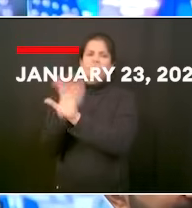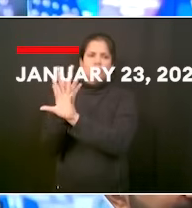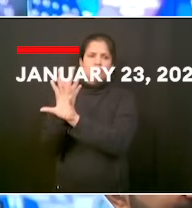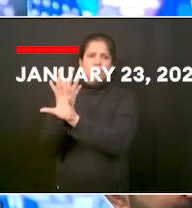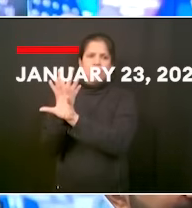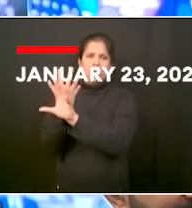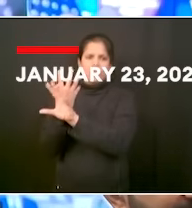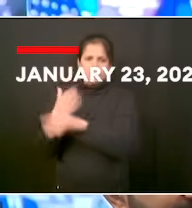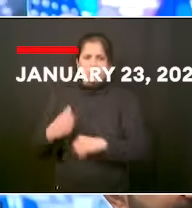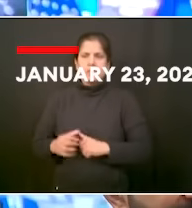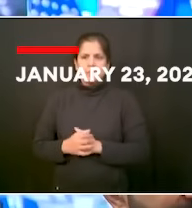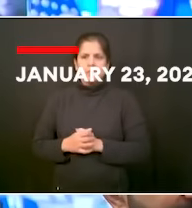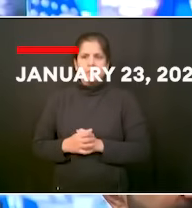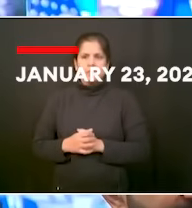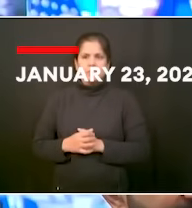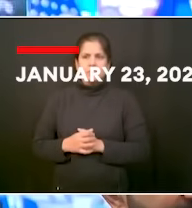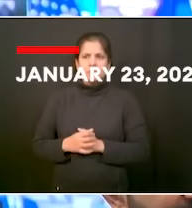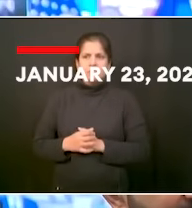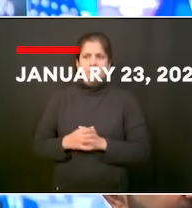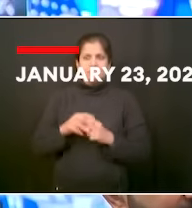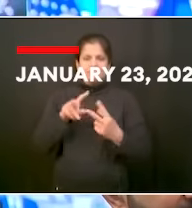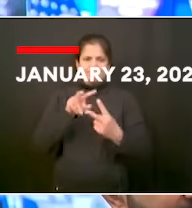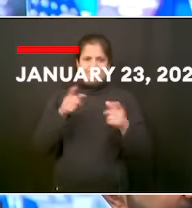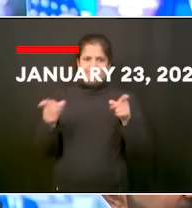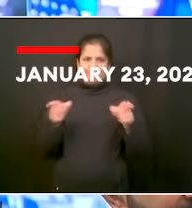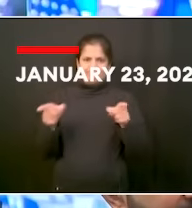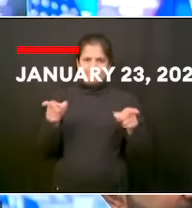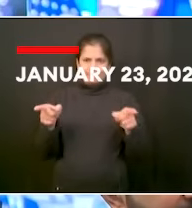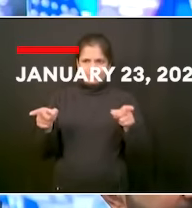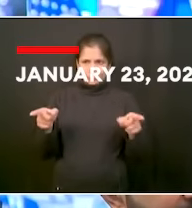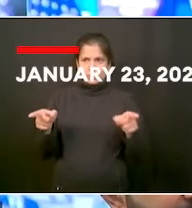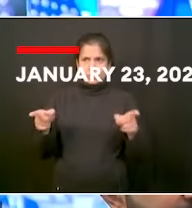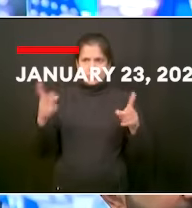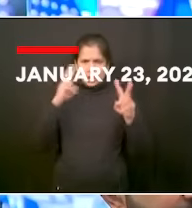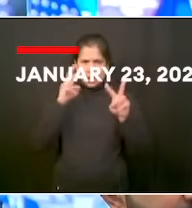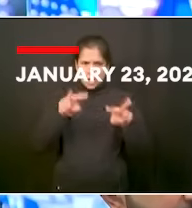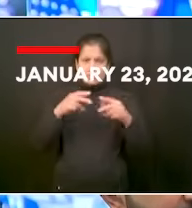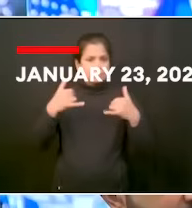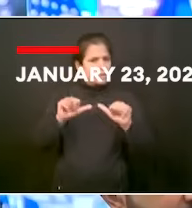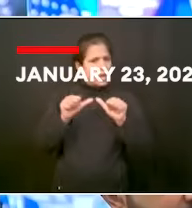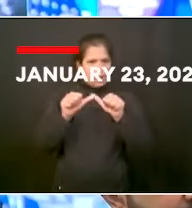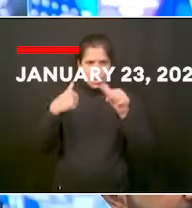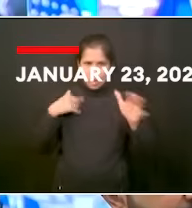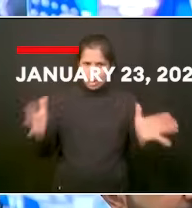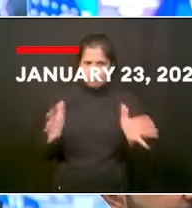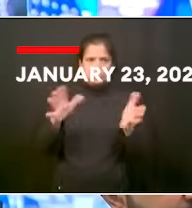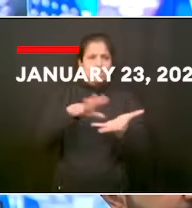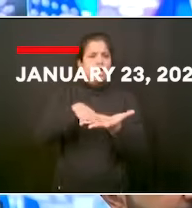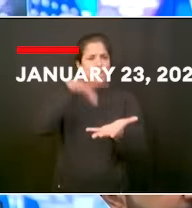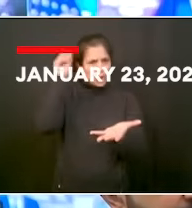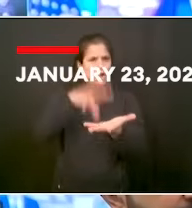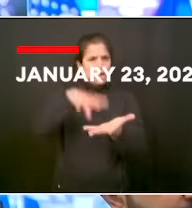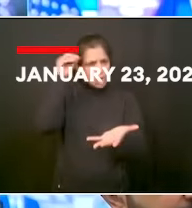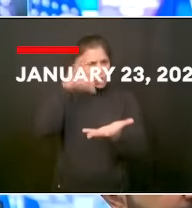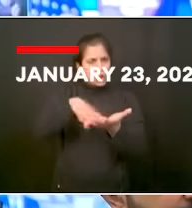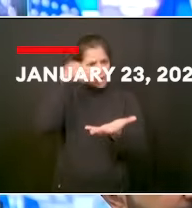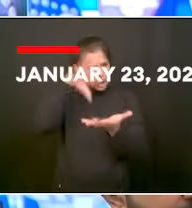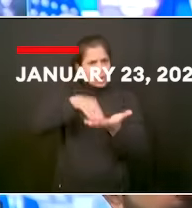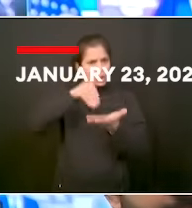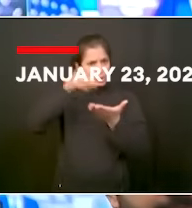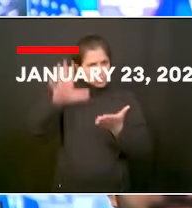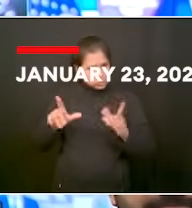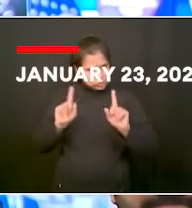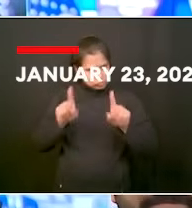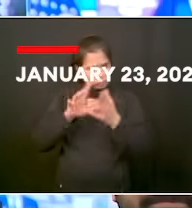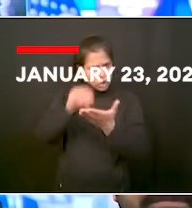either case, learning will continue in an environment the city deems safe. We know that families